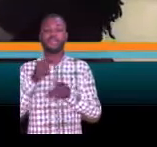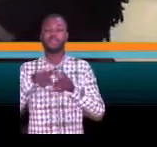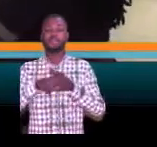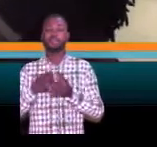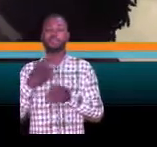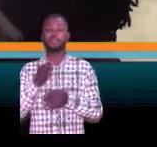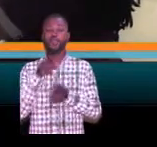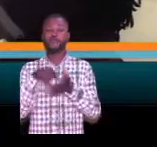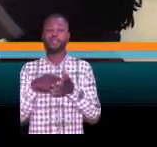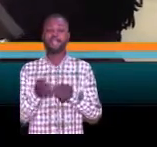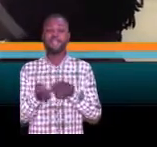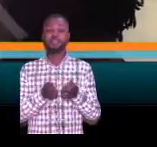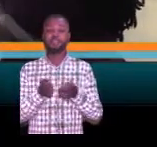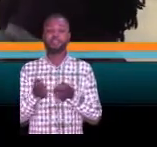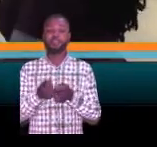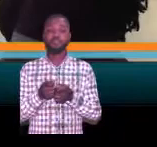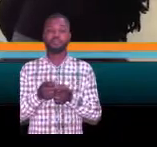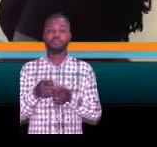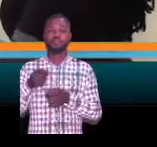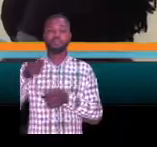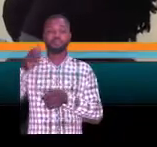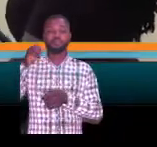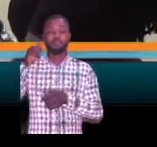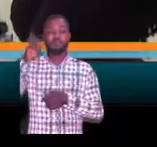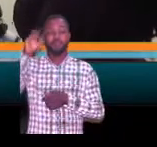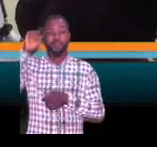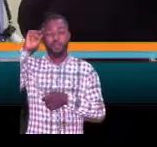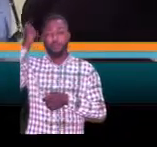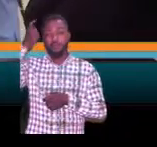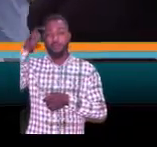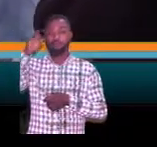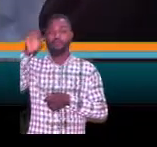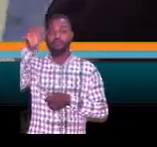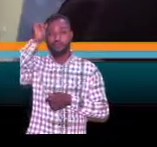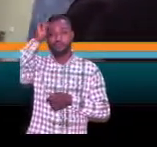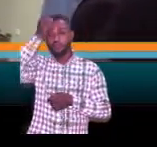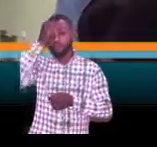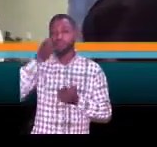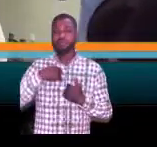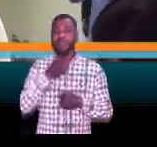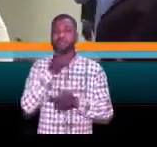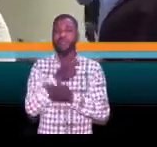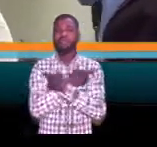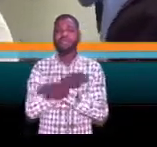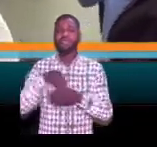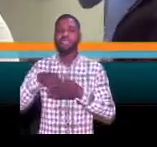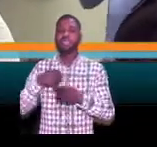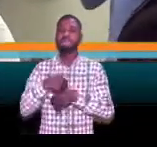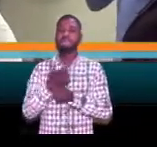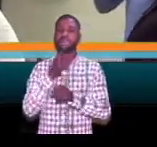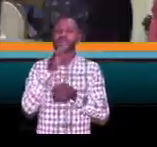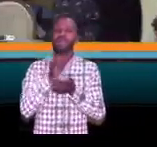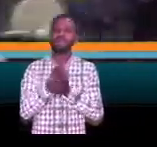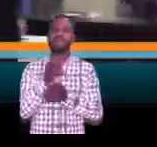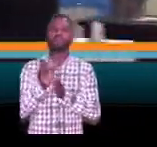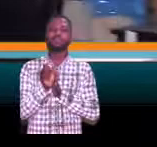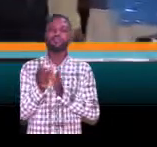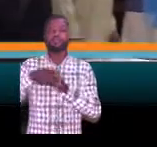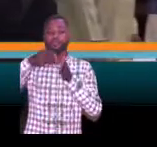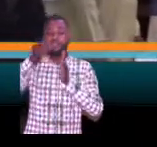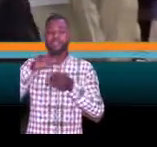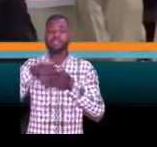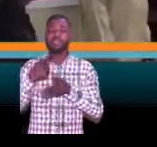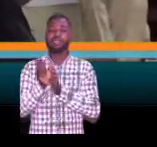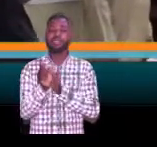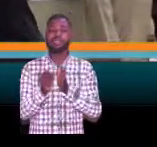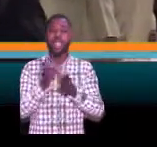Since the beginning of his administration, Governor Babajide Sanwo-Olu has been unrelenting in ensuring that students in the